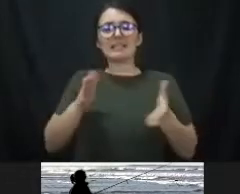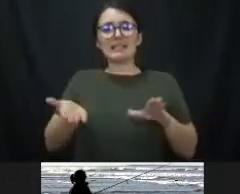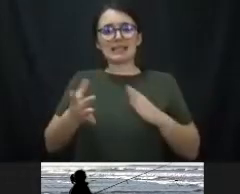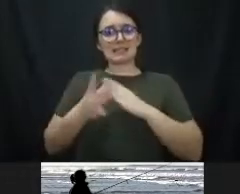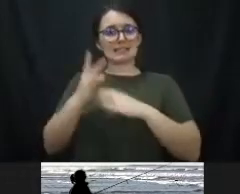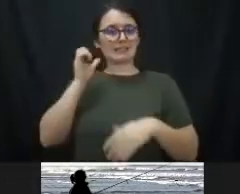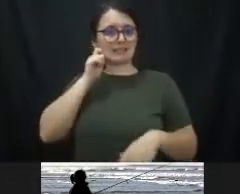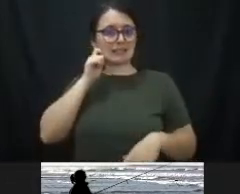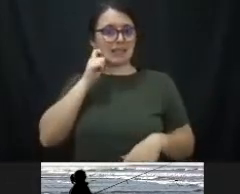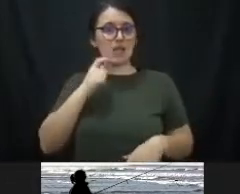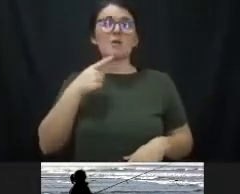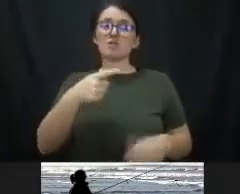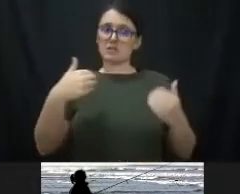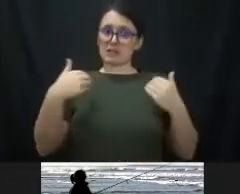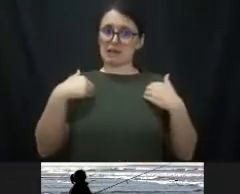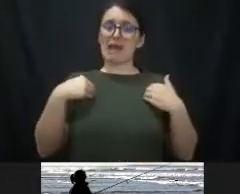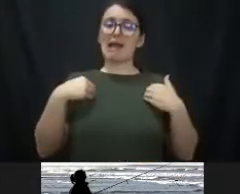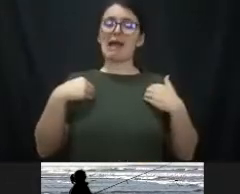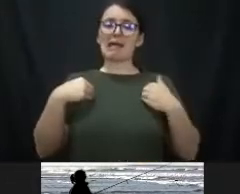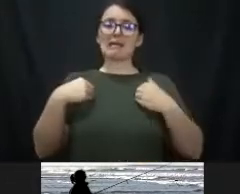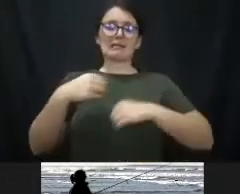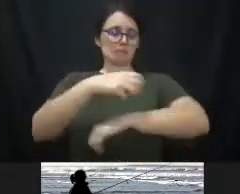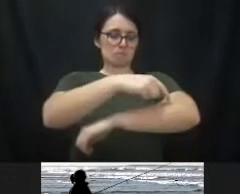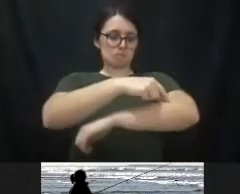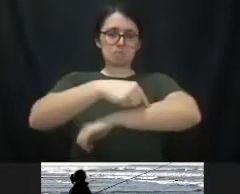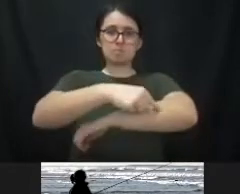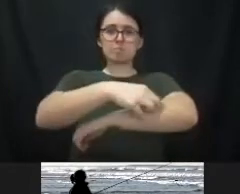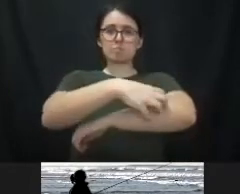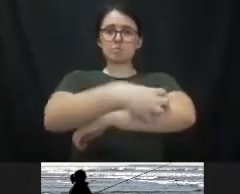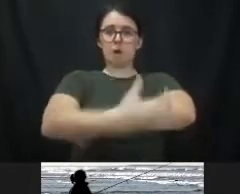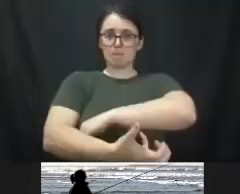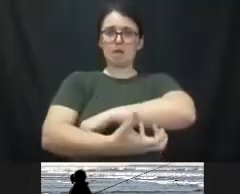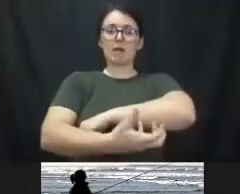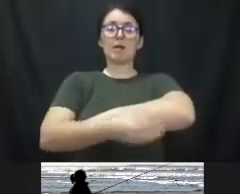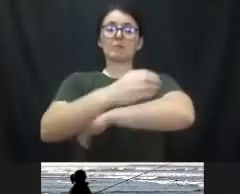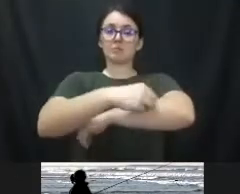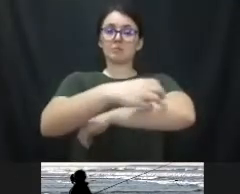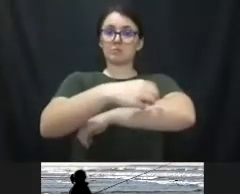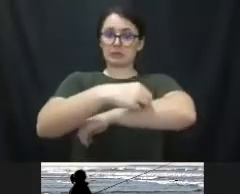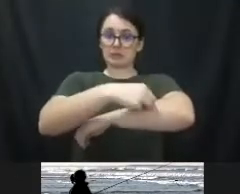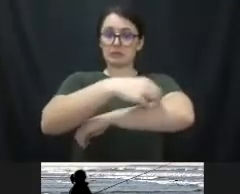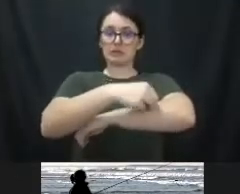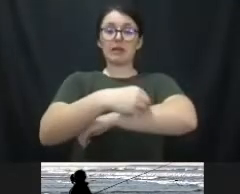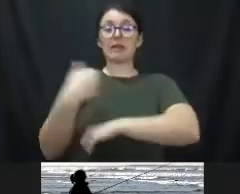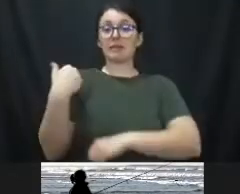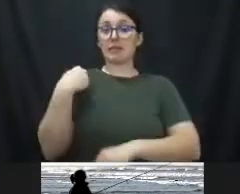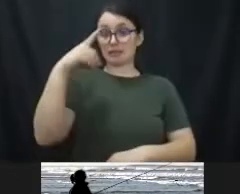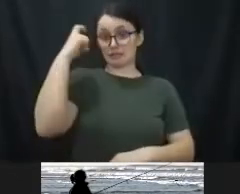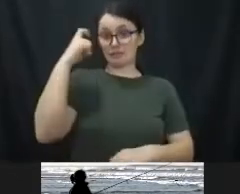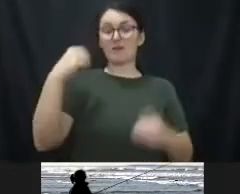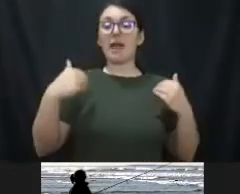wound, and the whale lice are still in it, eating her dead skin. She came last summer and she had a baby with